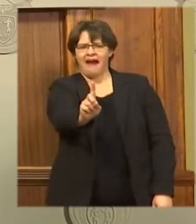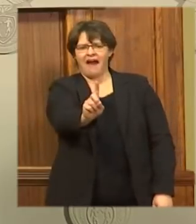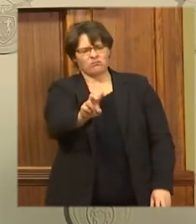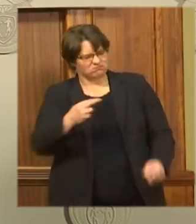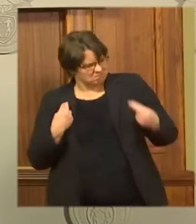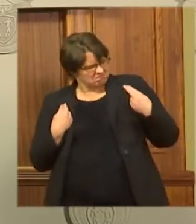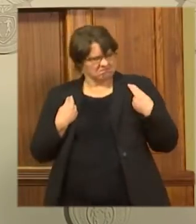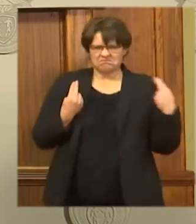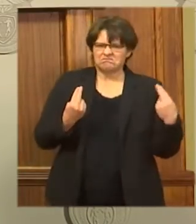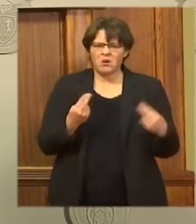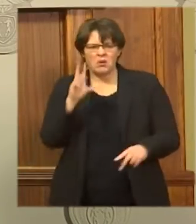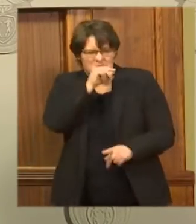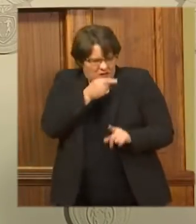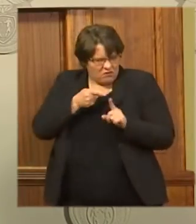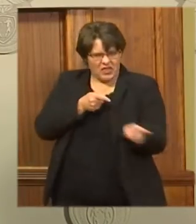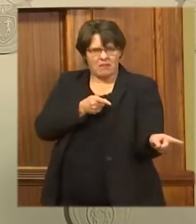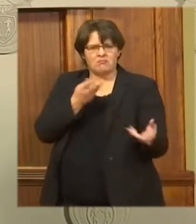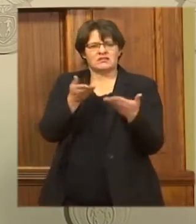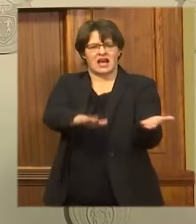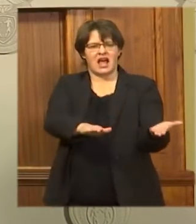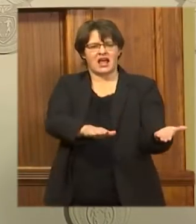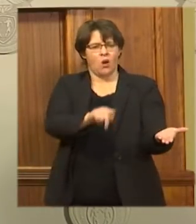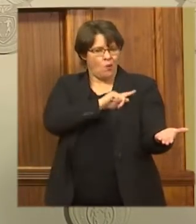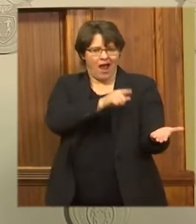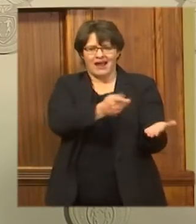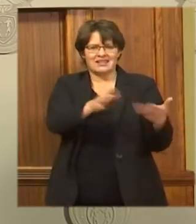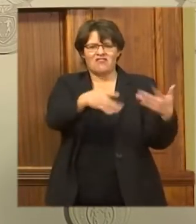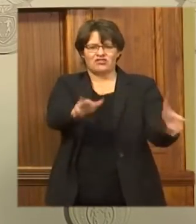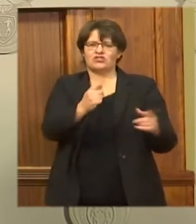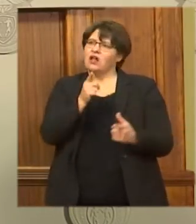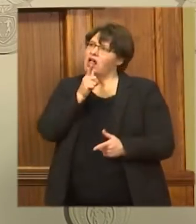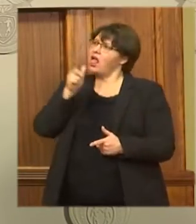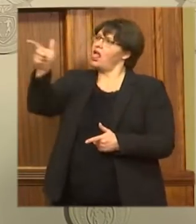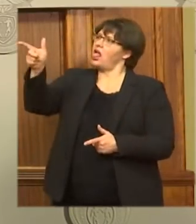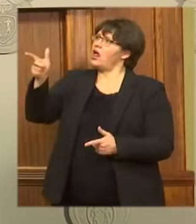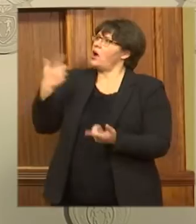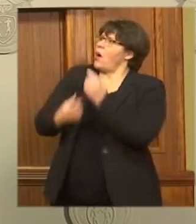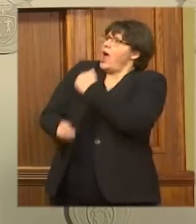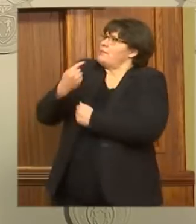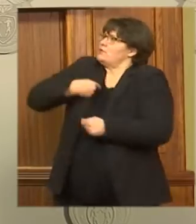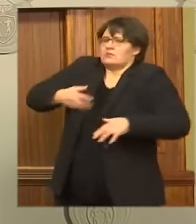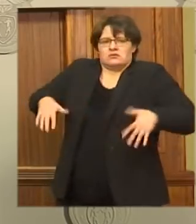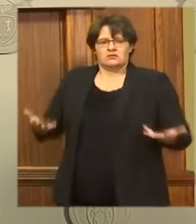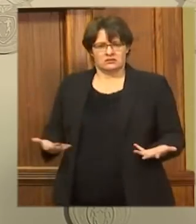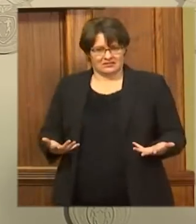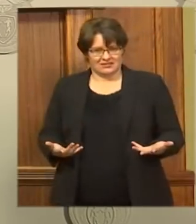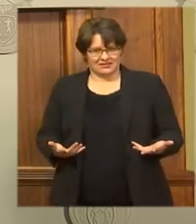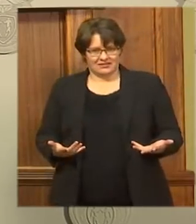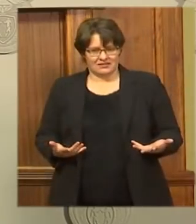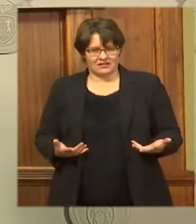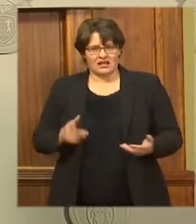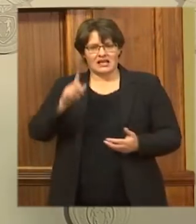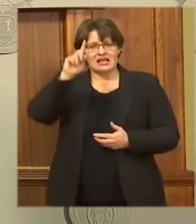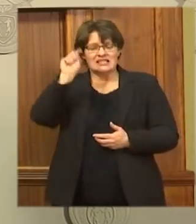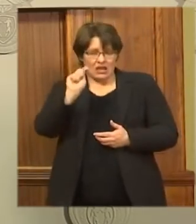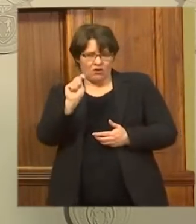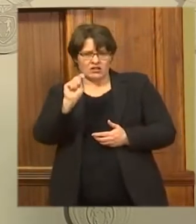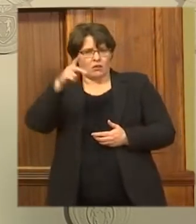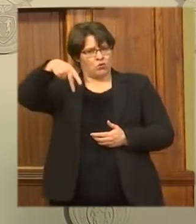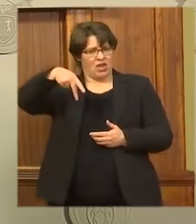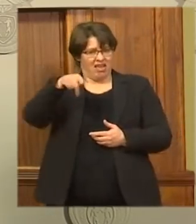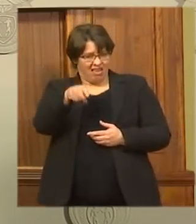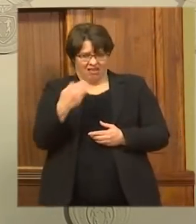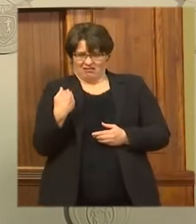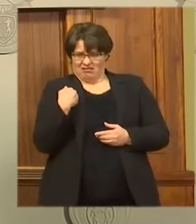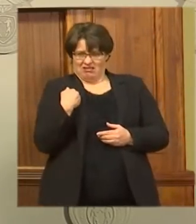them where they themselves cannot. We will speak for Tshegofatso Pule,